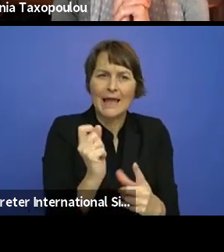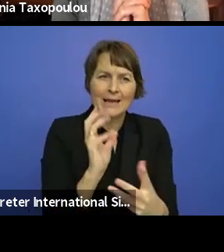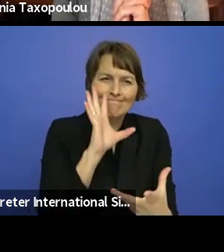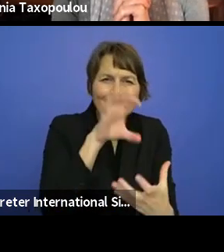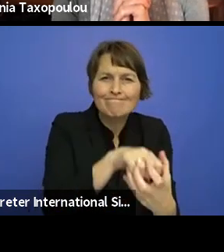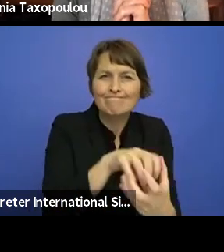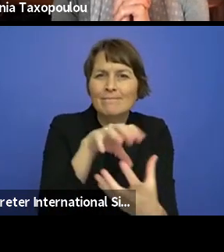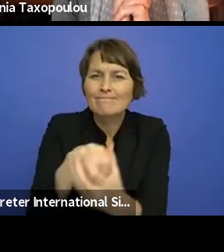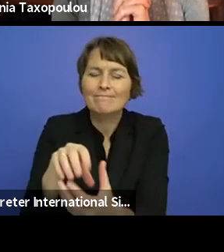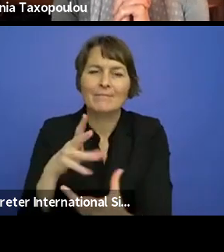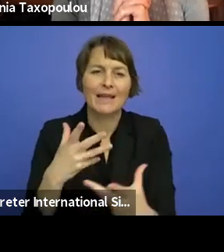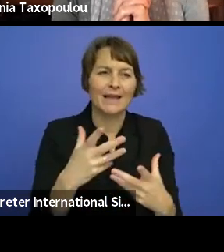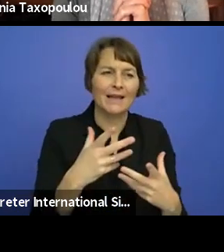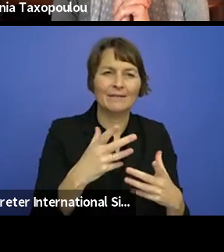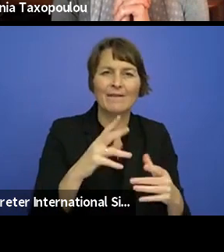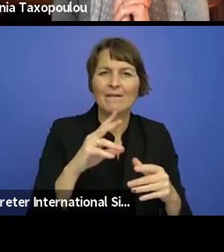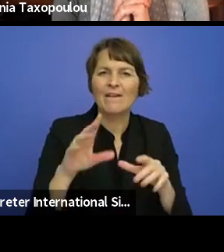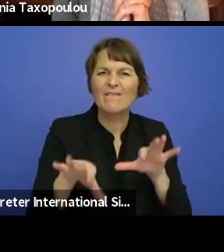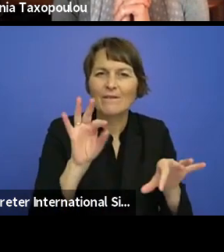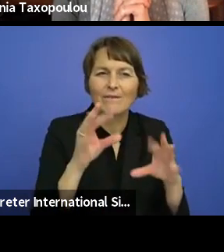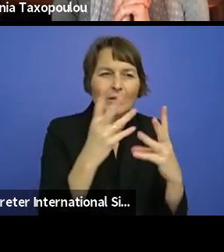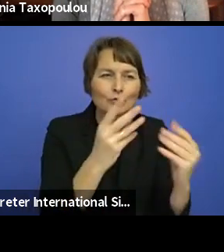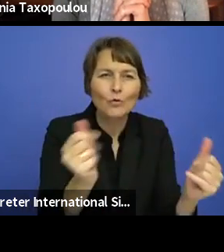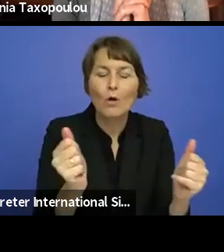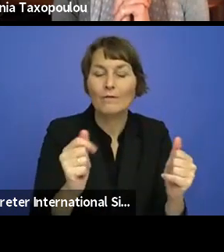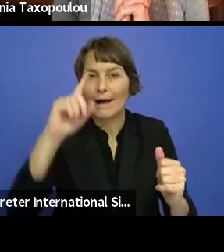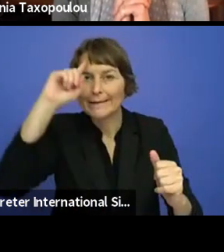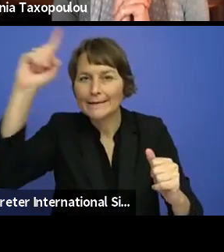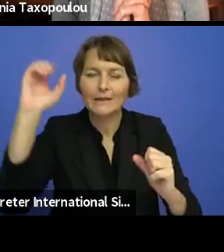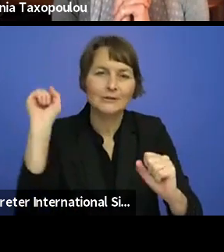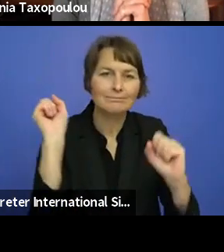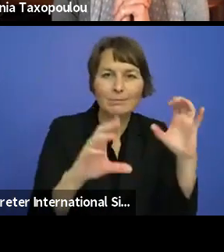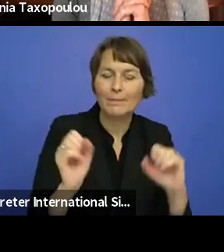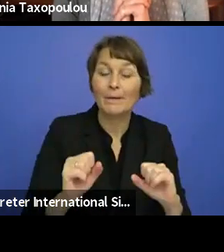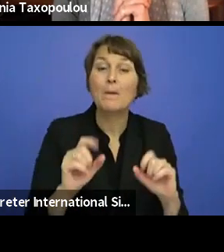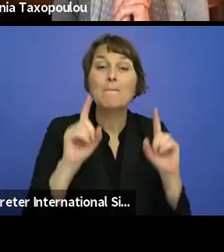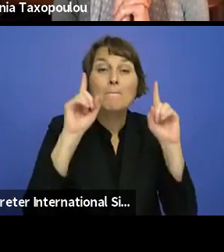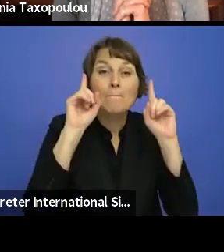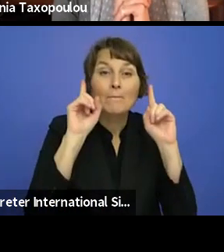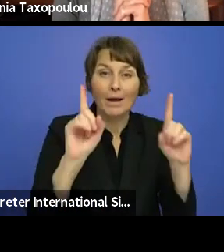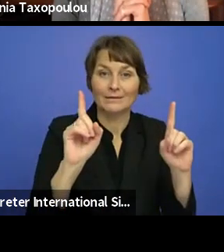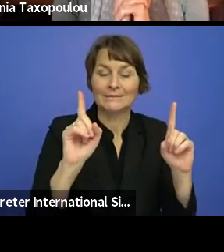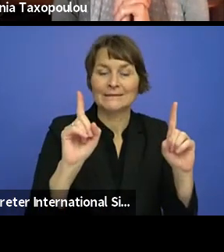finding new ways, into doing propositions. But at the other hand, I think